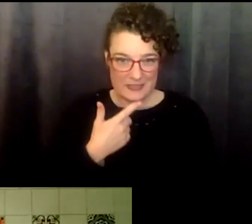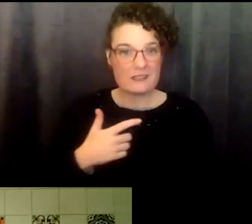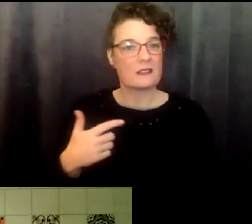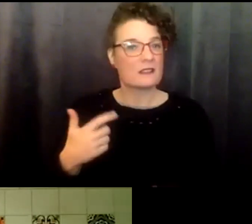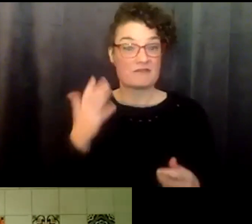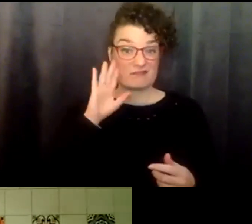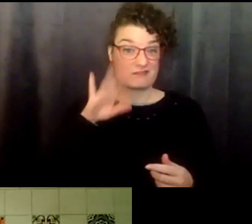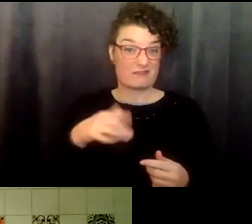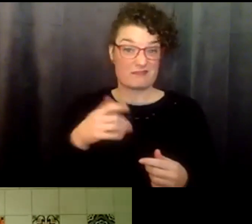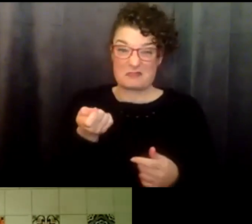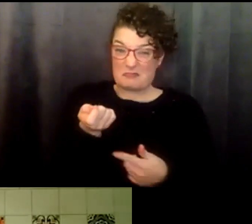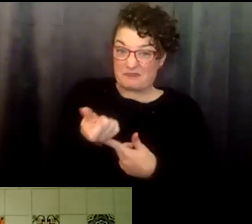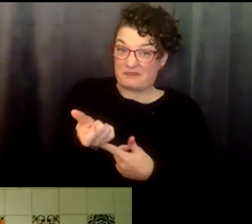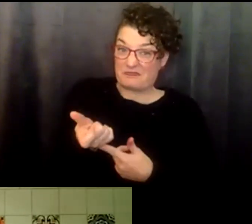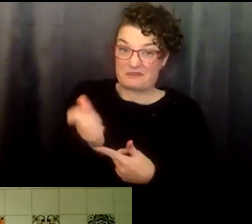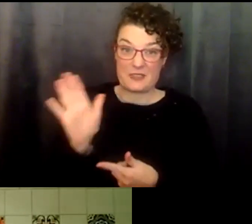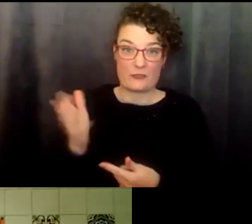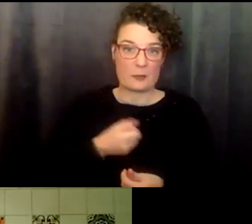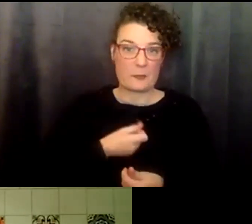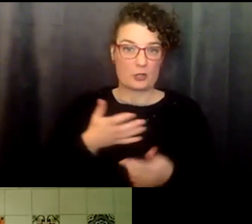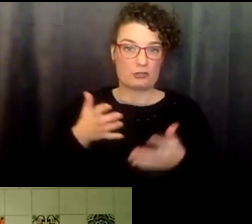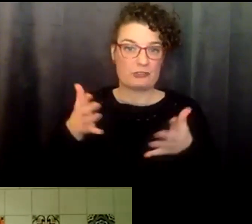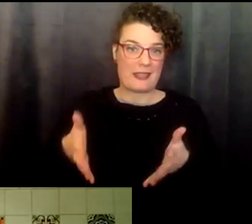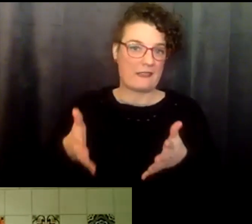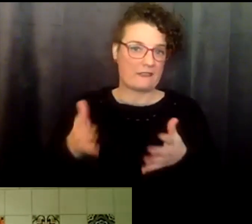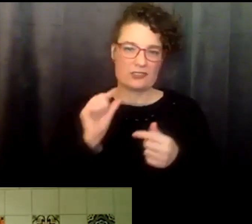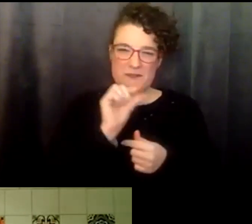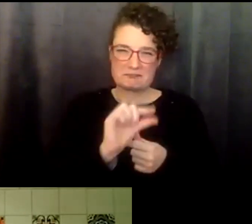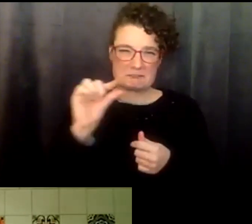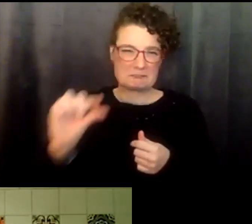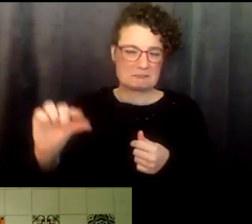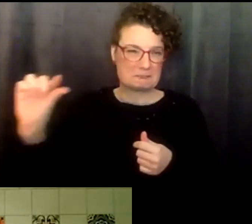little left of her poetry. It's all fragments.